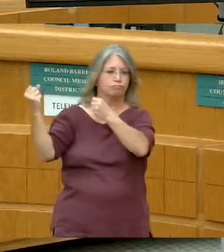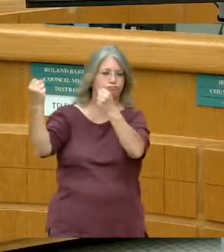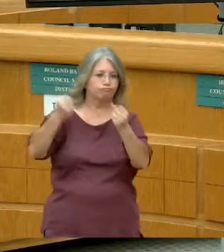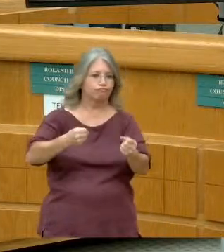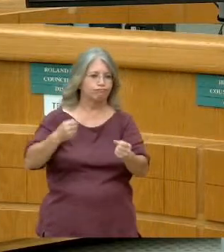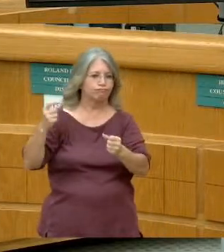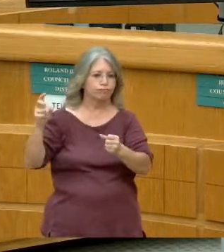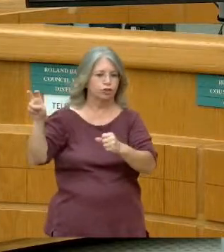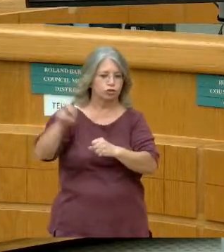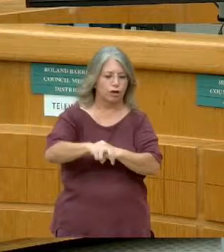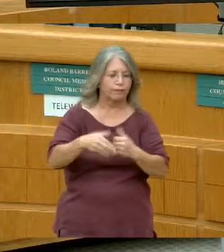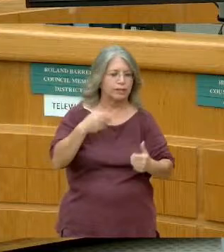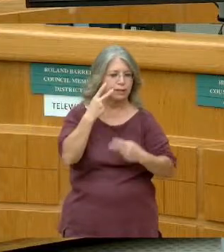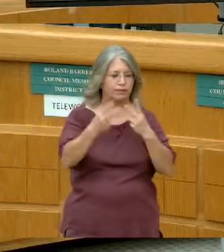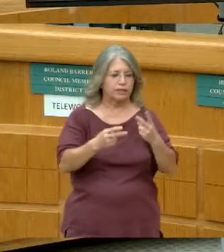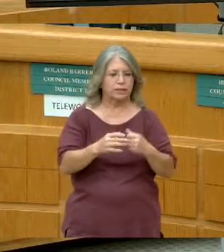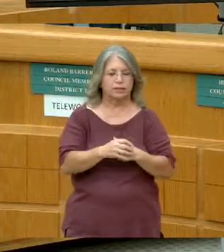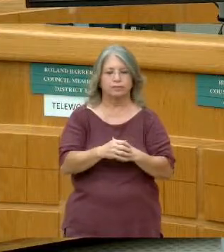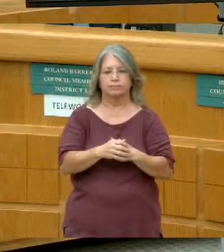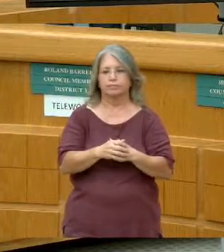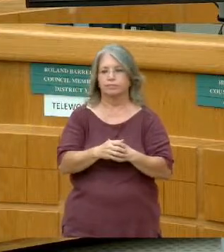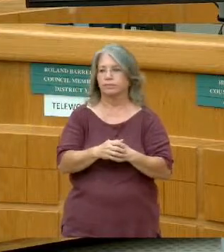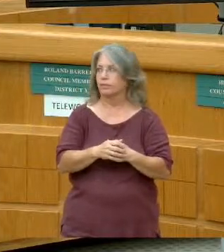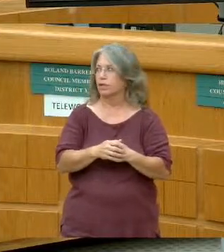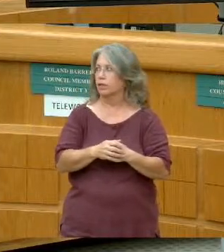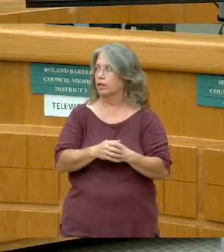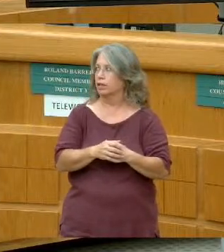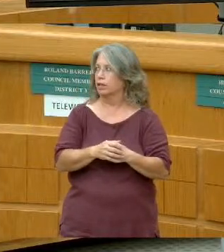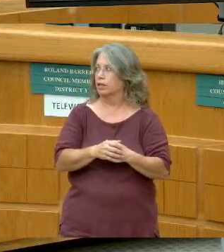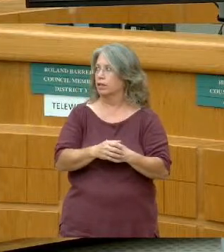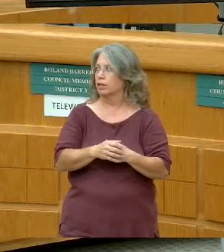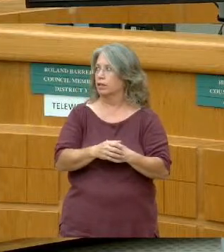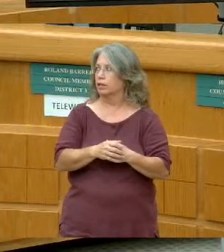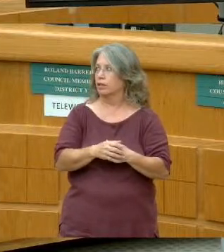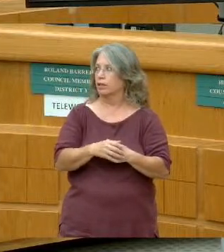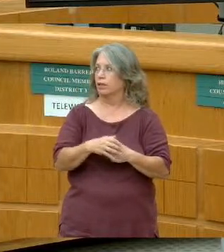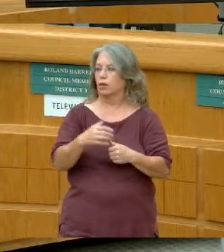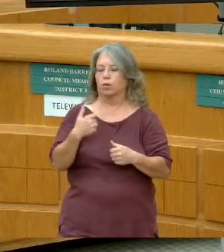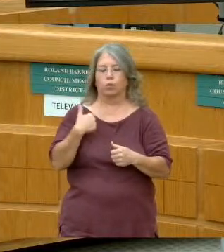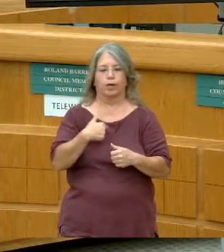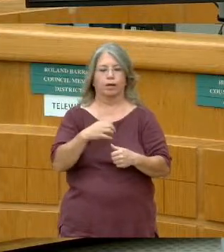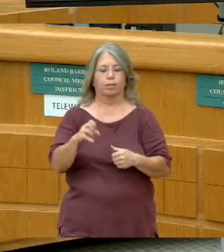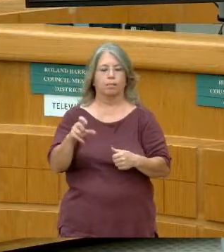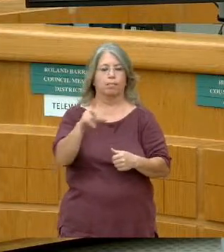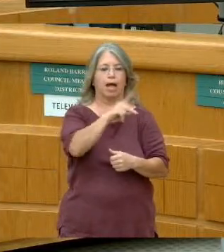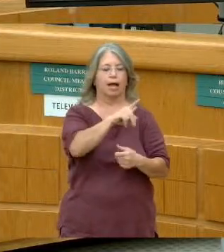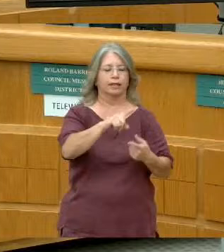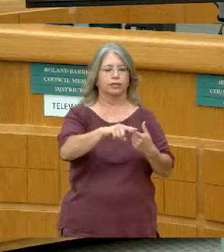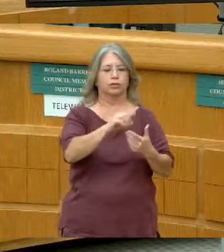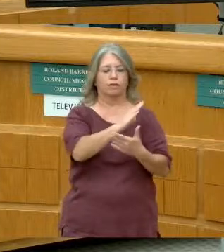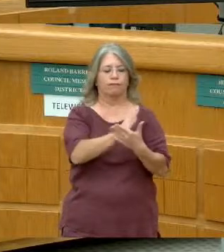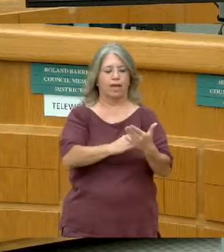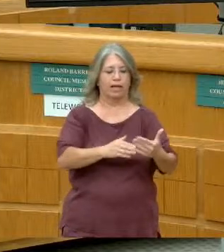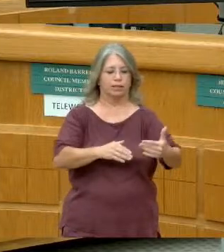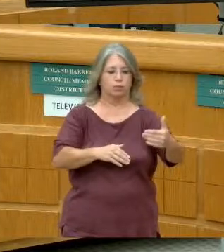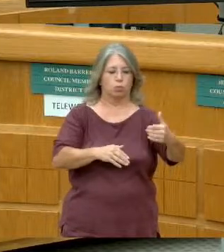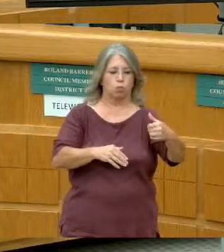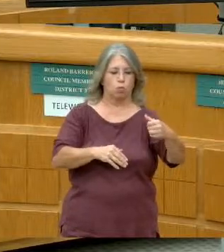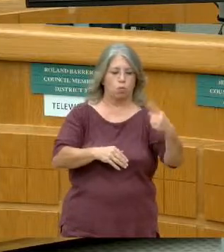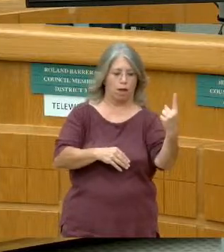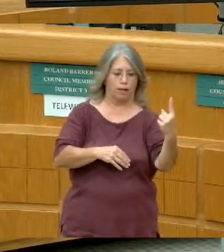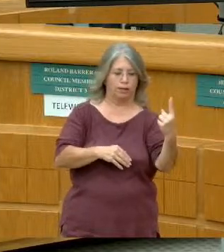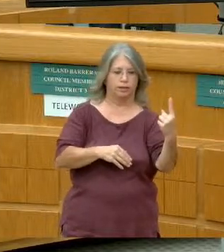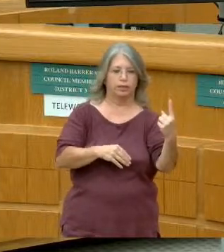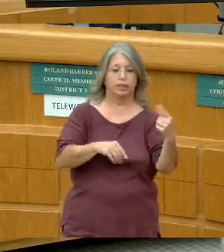then, we were at 100% of the beach activity back at the beginning of Open Texas Phase 1. So during the hurricane, there was as